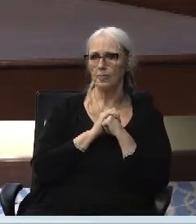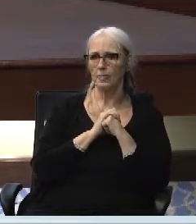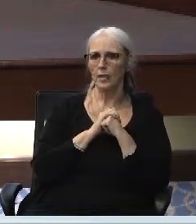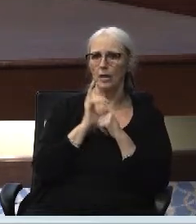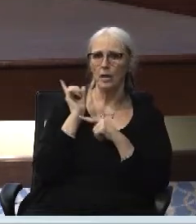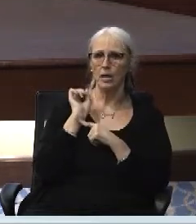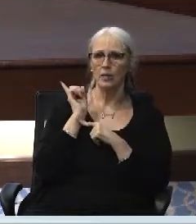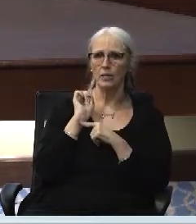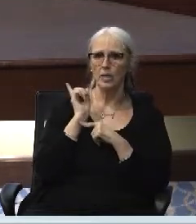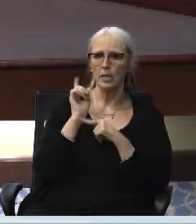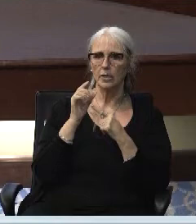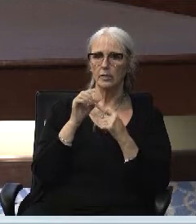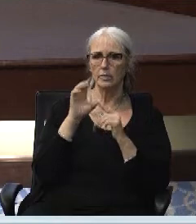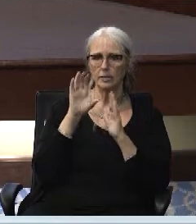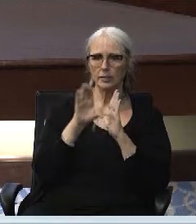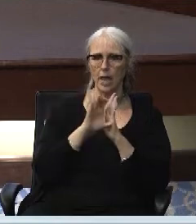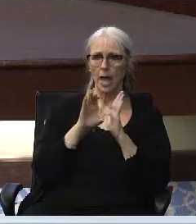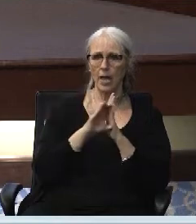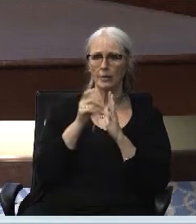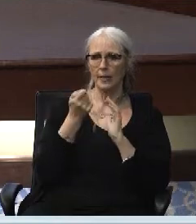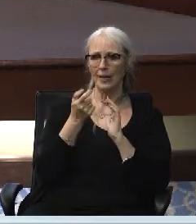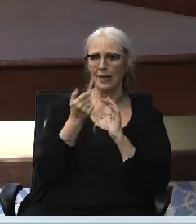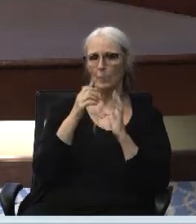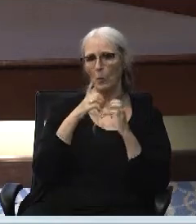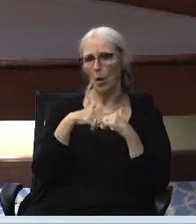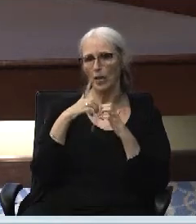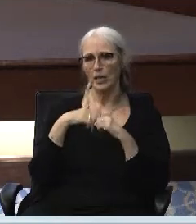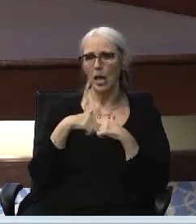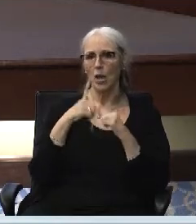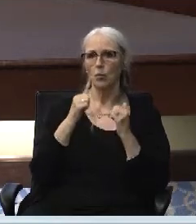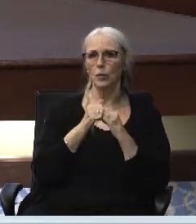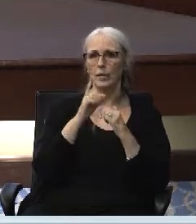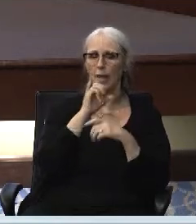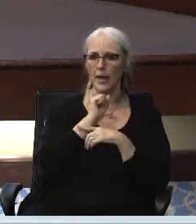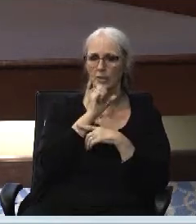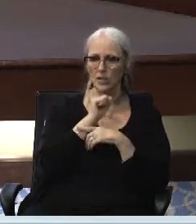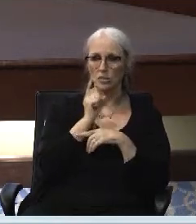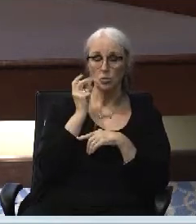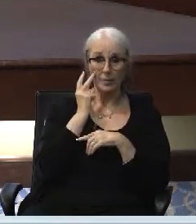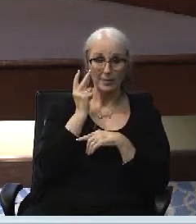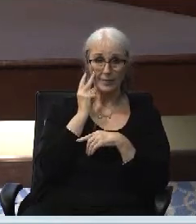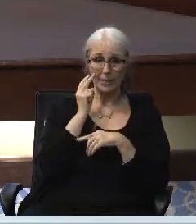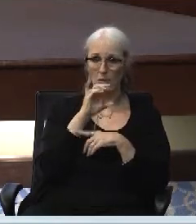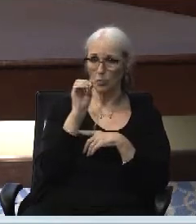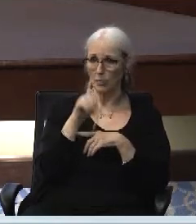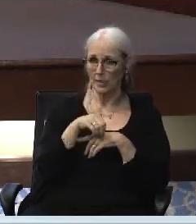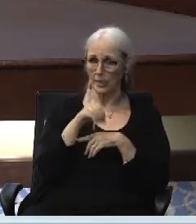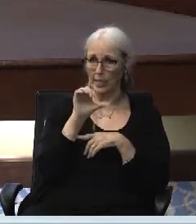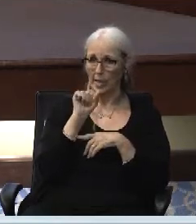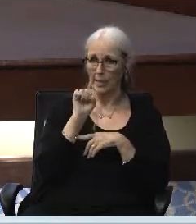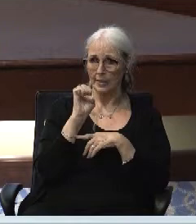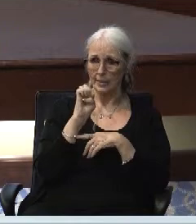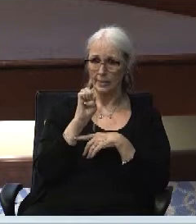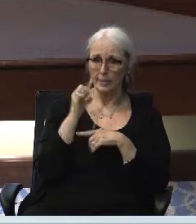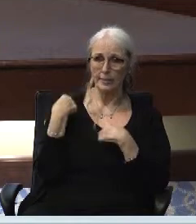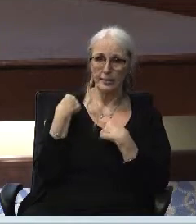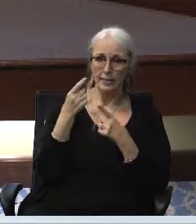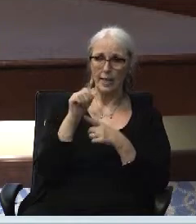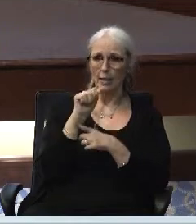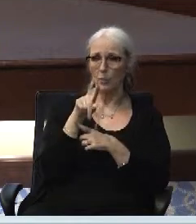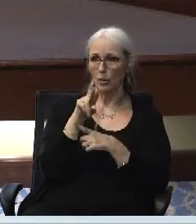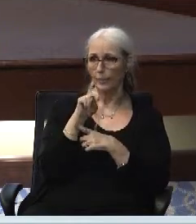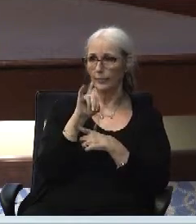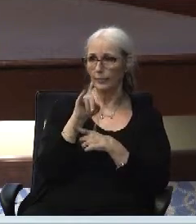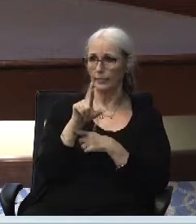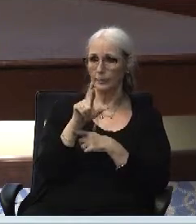This particular slide gives a little bit of a breakdown of ages, and you can see the percent of cases since April,